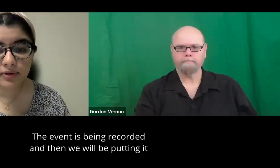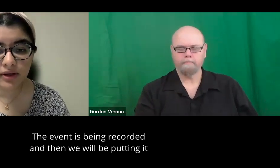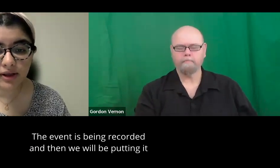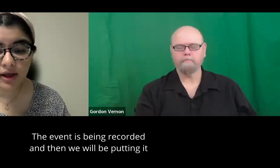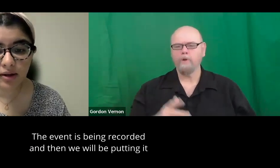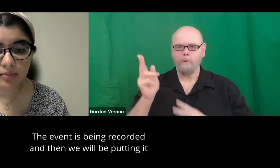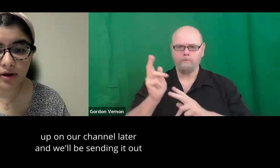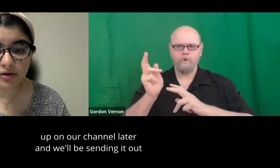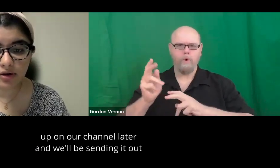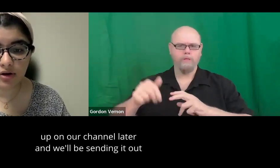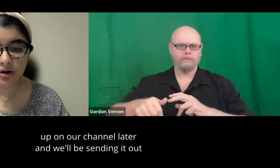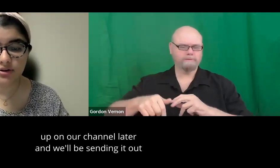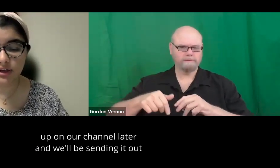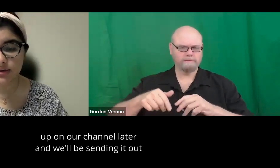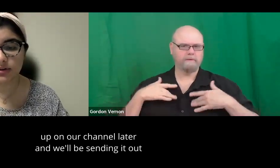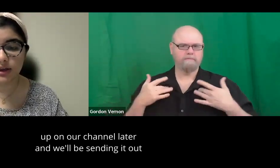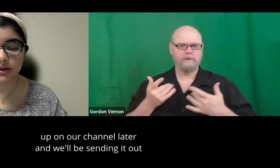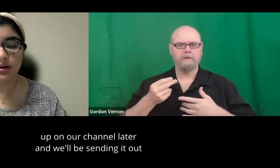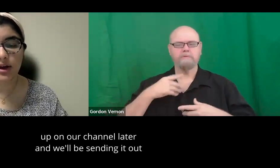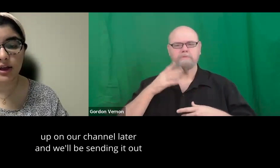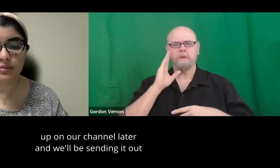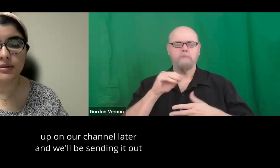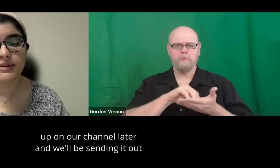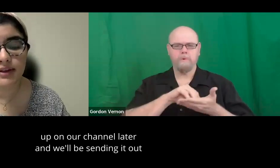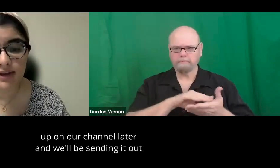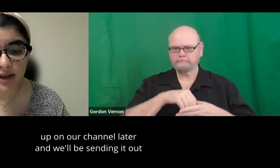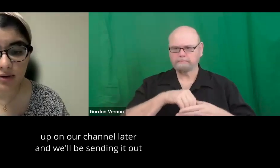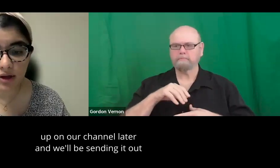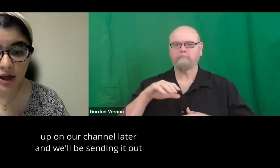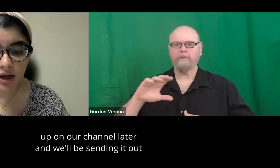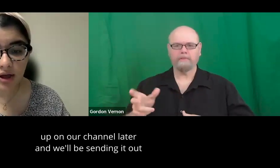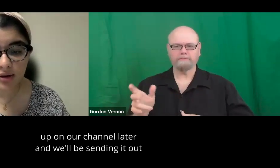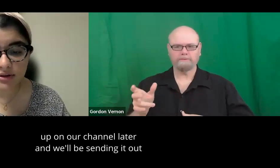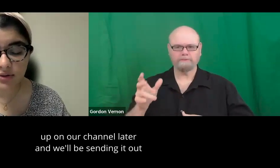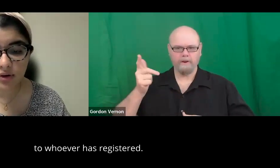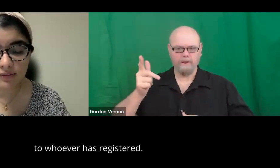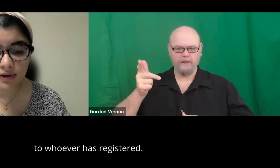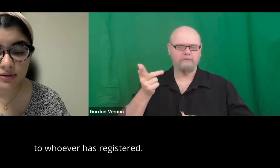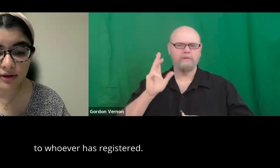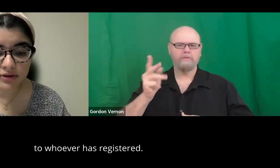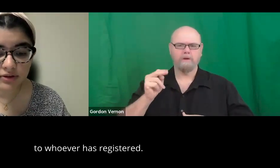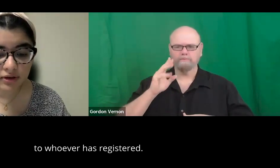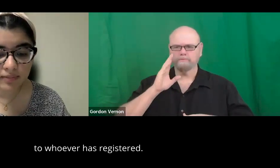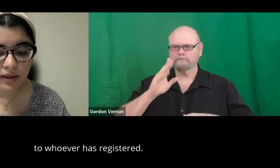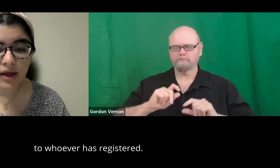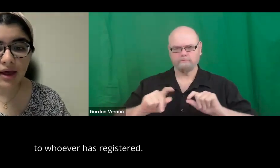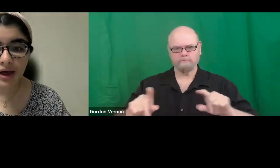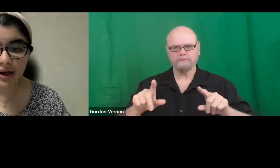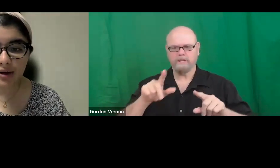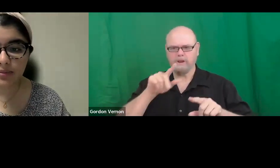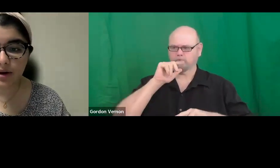we will be putting it up on our channel later, and we'll be sending it out to whoever has